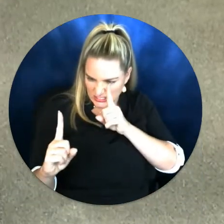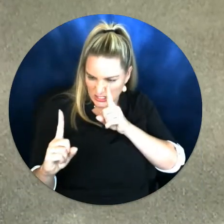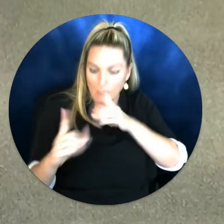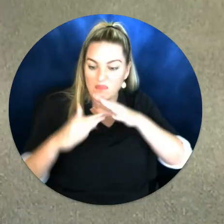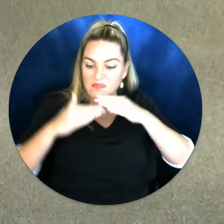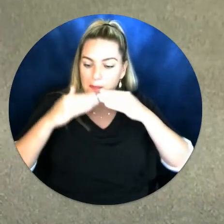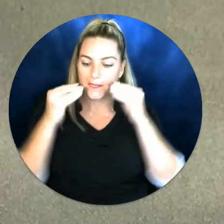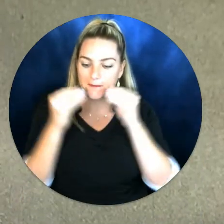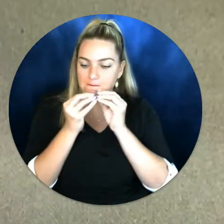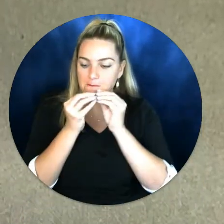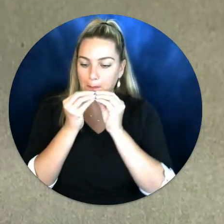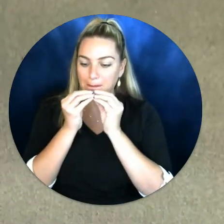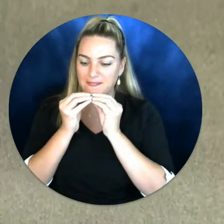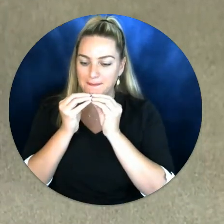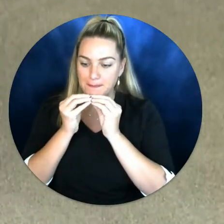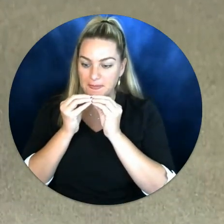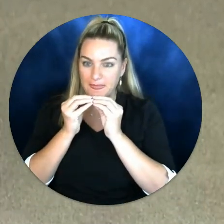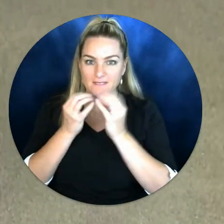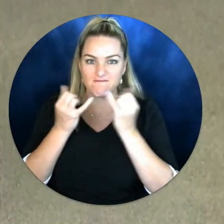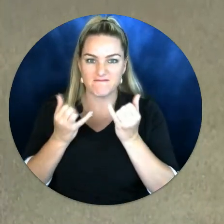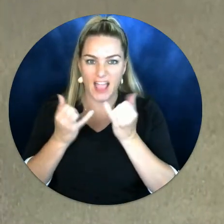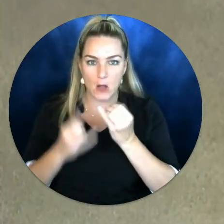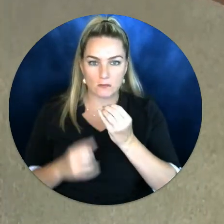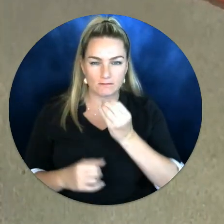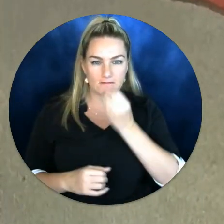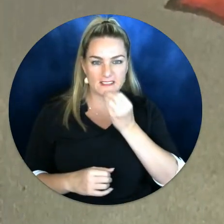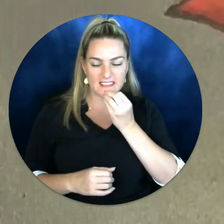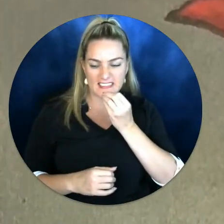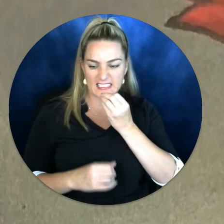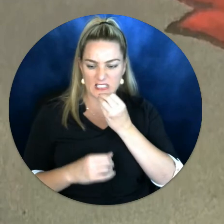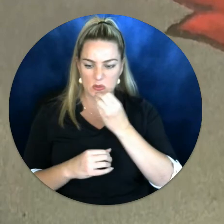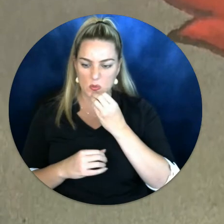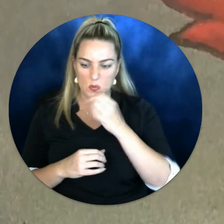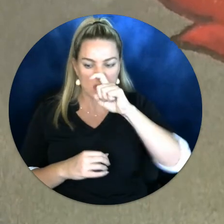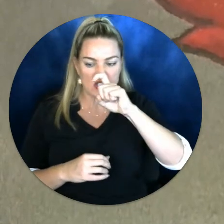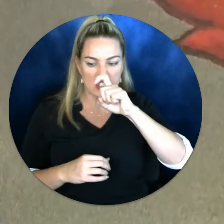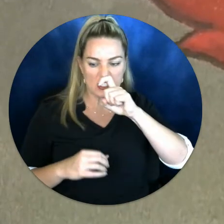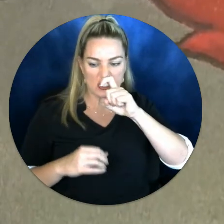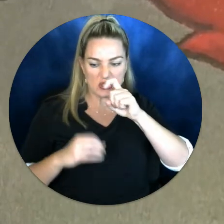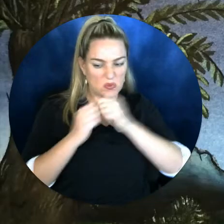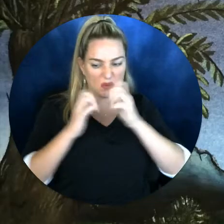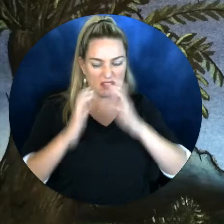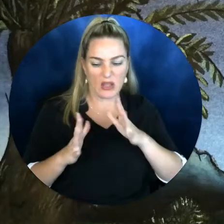"Maybe this once I'll have witch without chips."